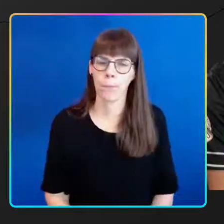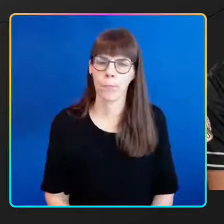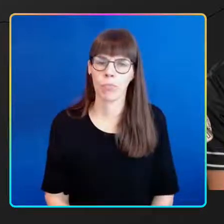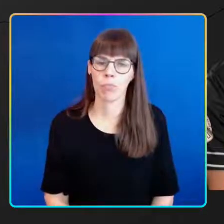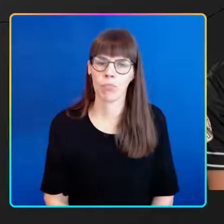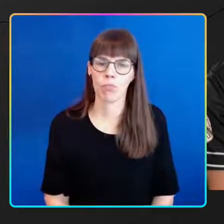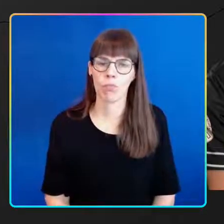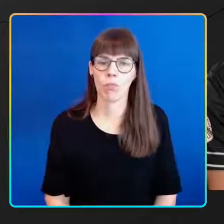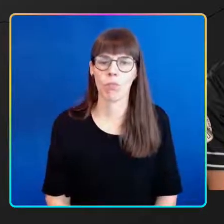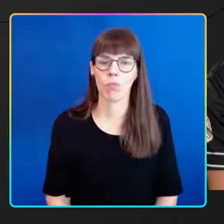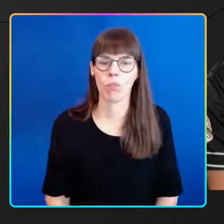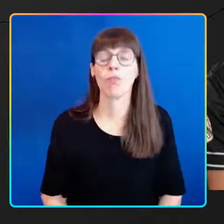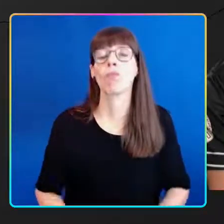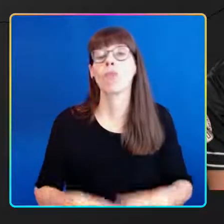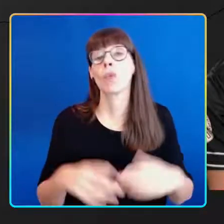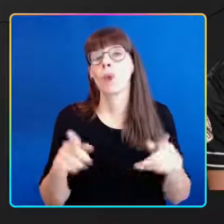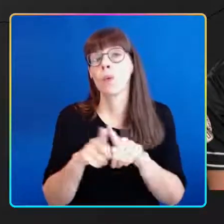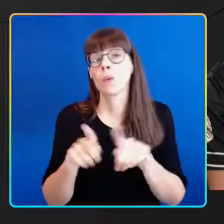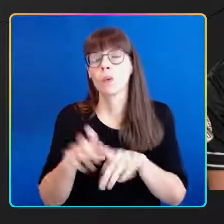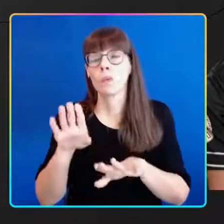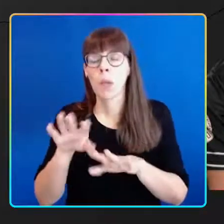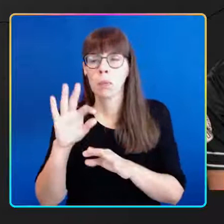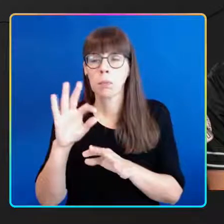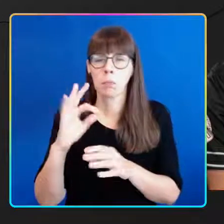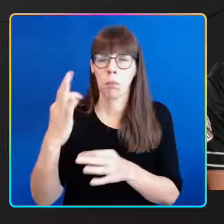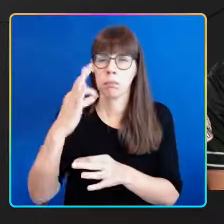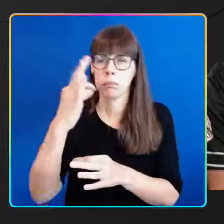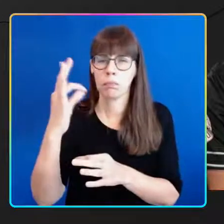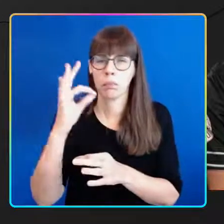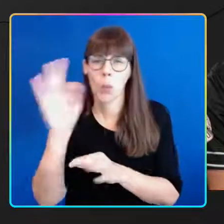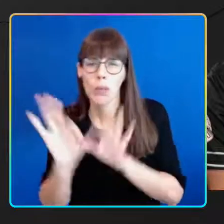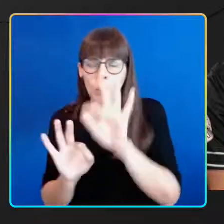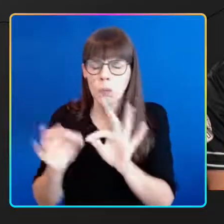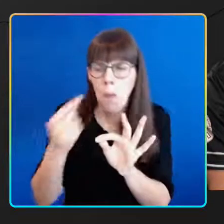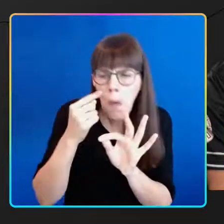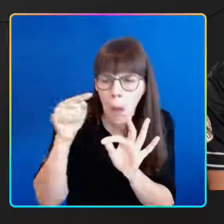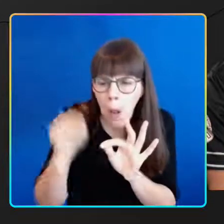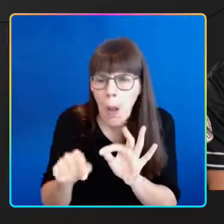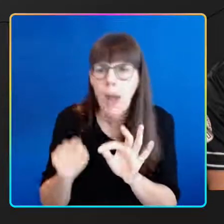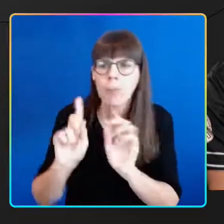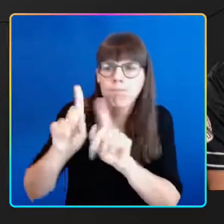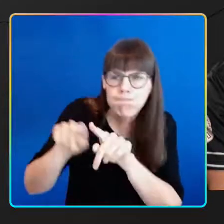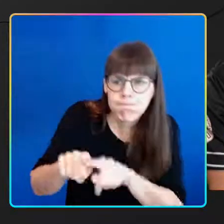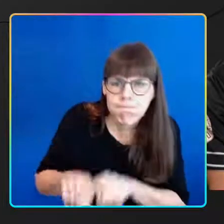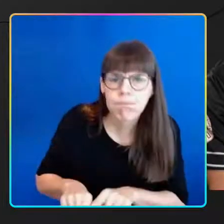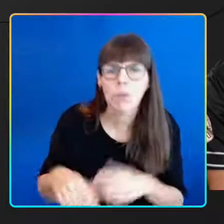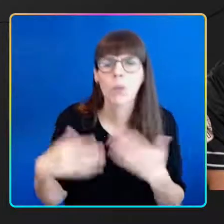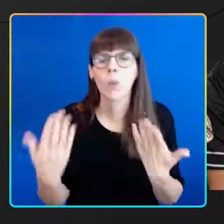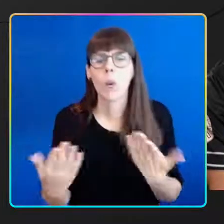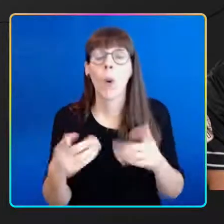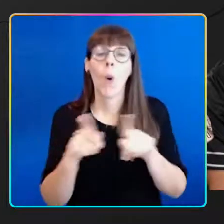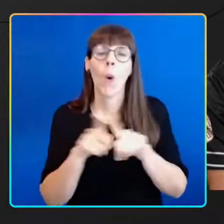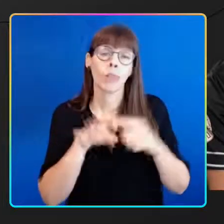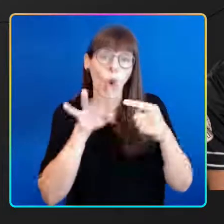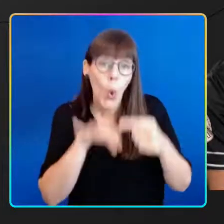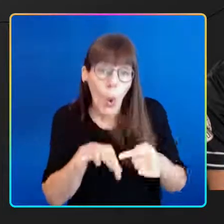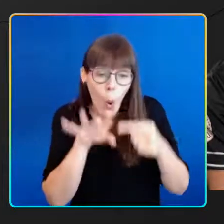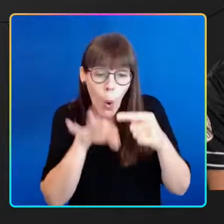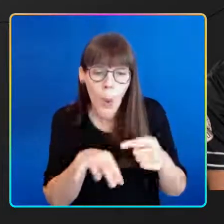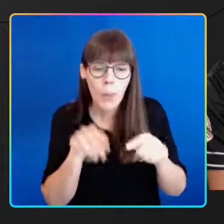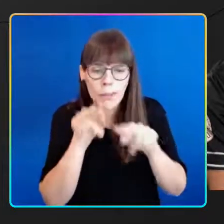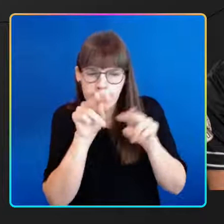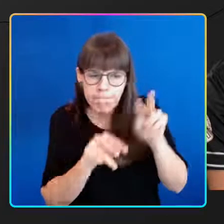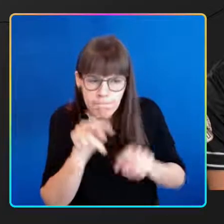pull requests that I have from the day before, or maybe just checking some code that maybe I'm developing